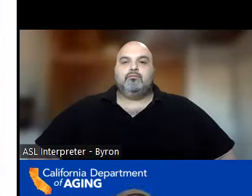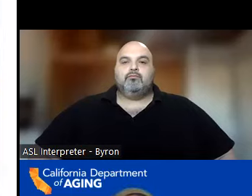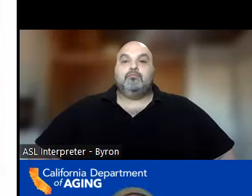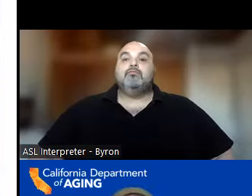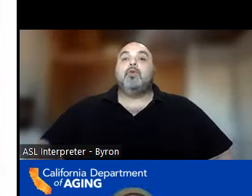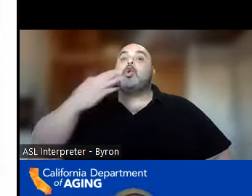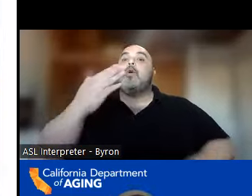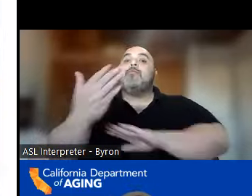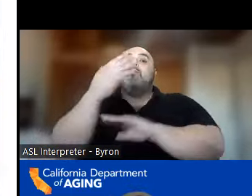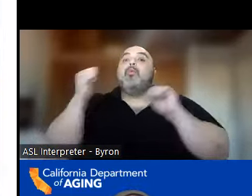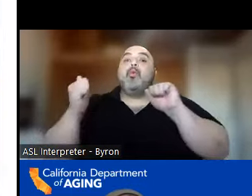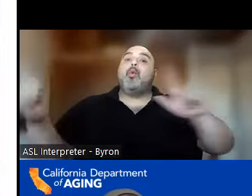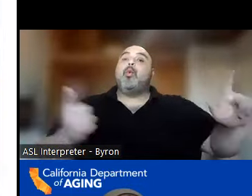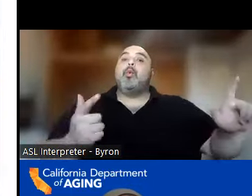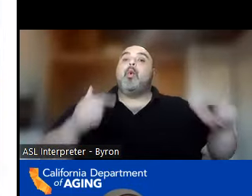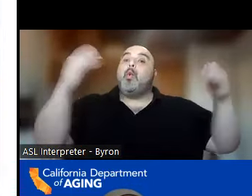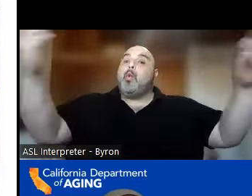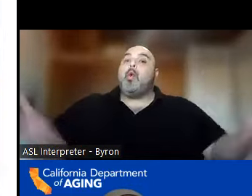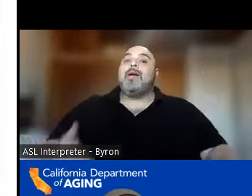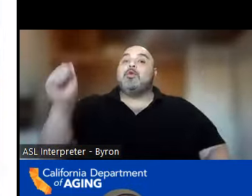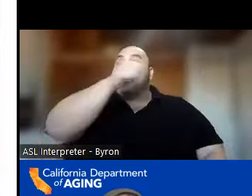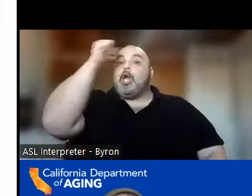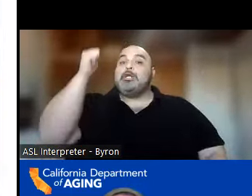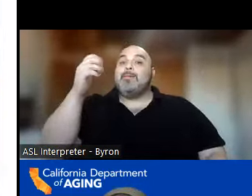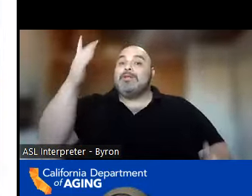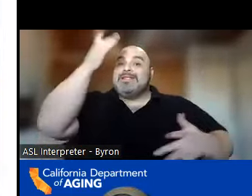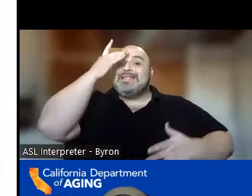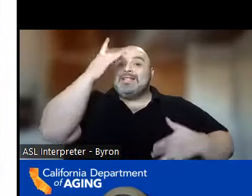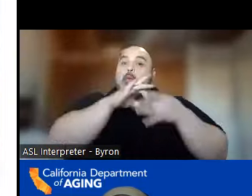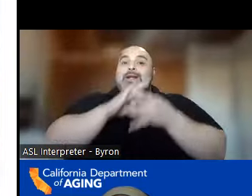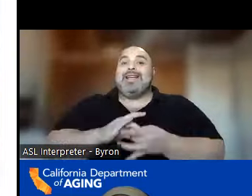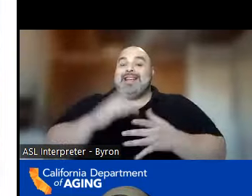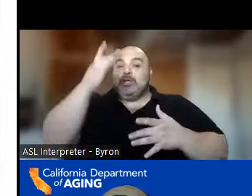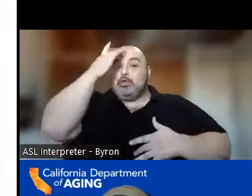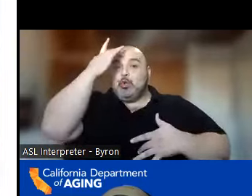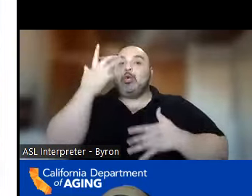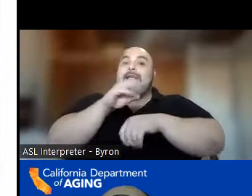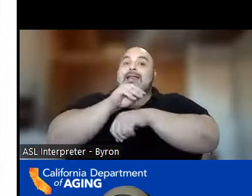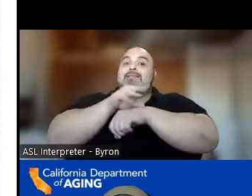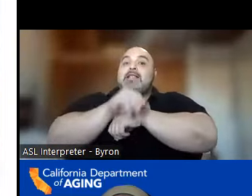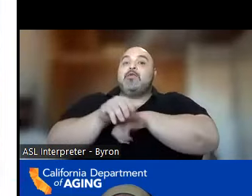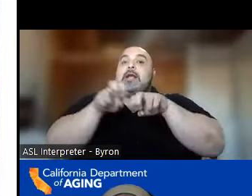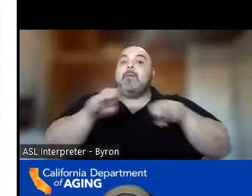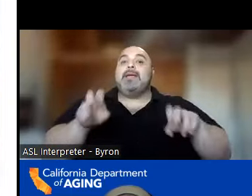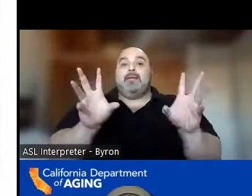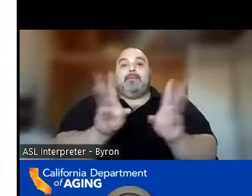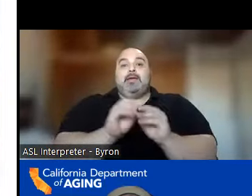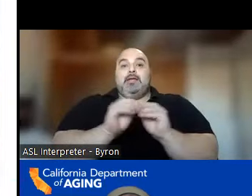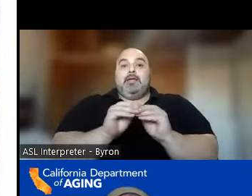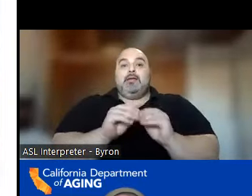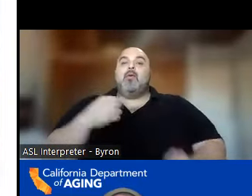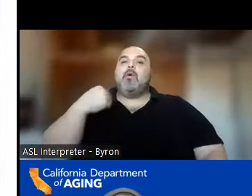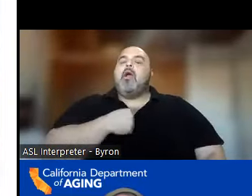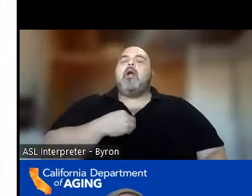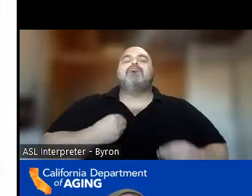Good morning, everyone, and welcome to the Alzheimer's Disease and Related Disorders Advisory Committee meeting. We're happy to have you